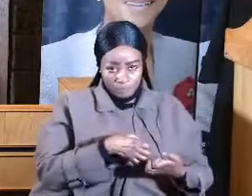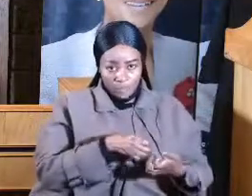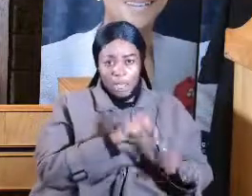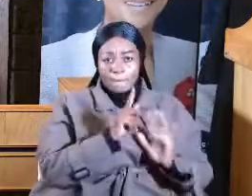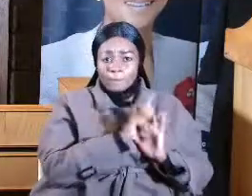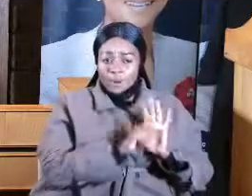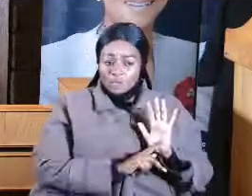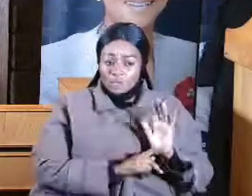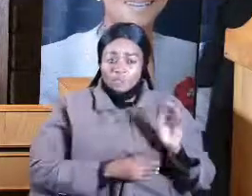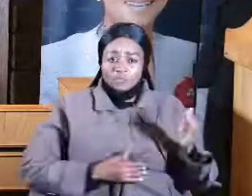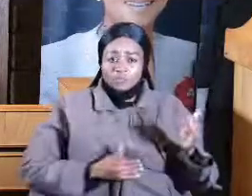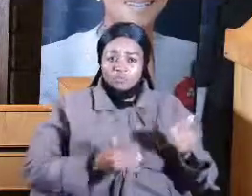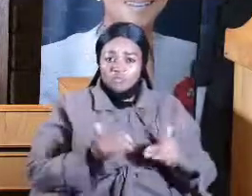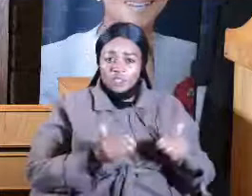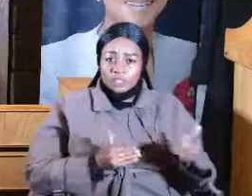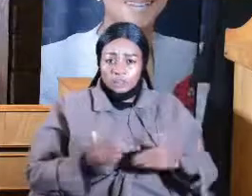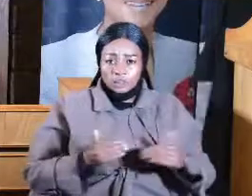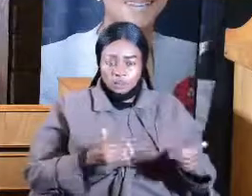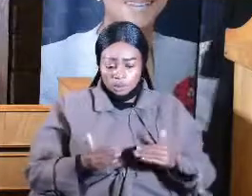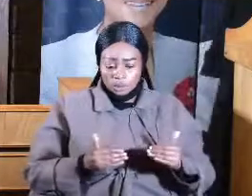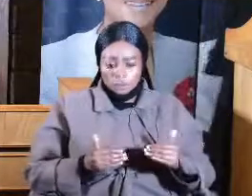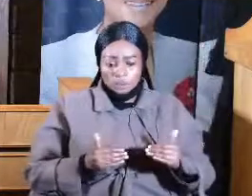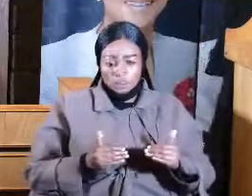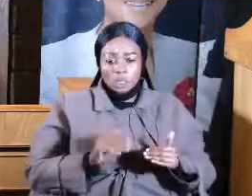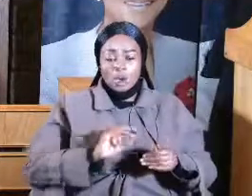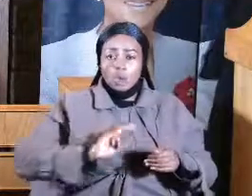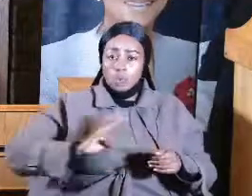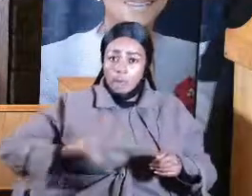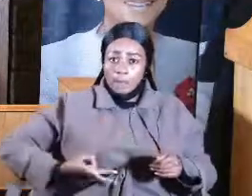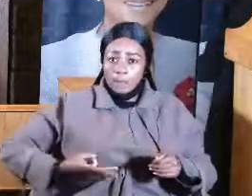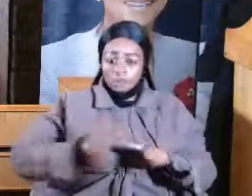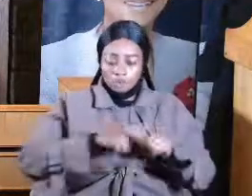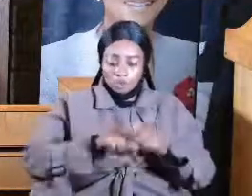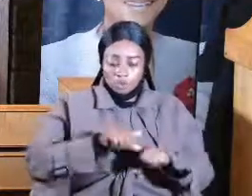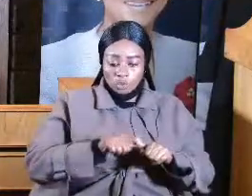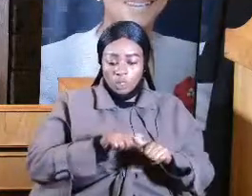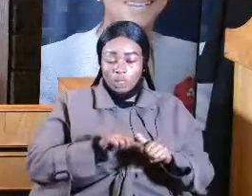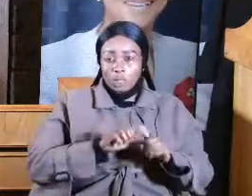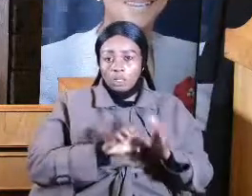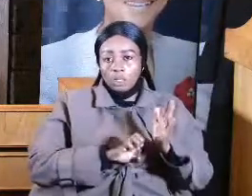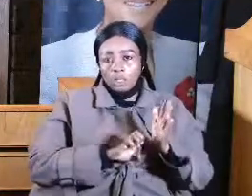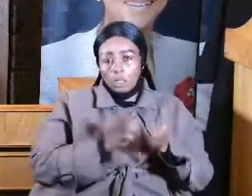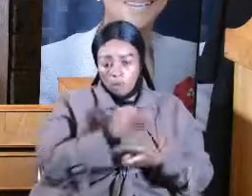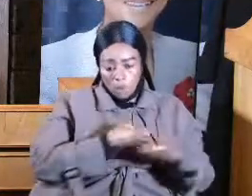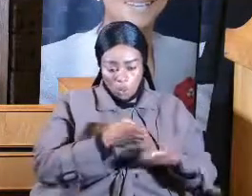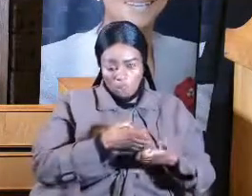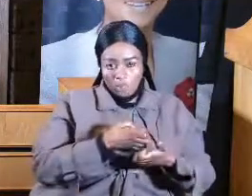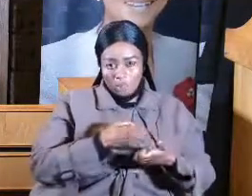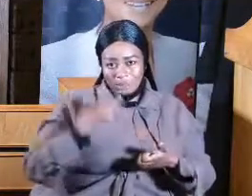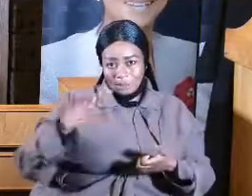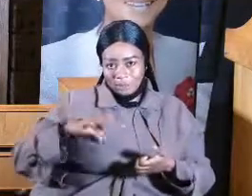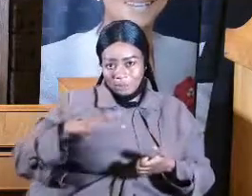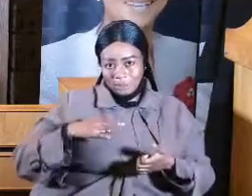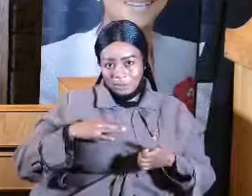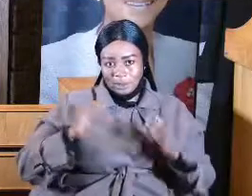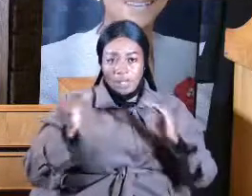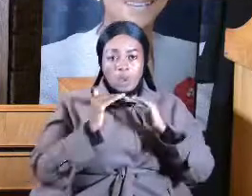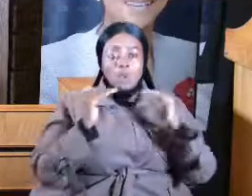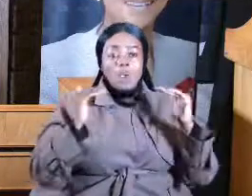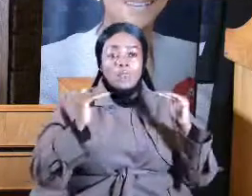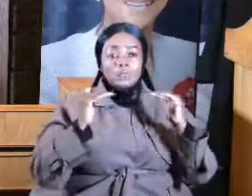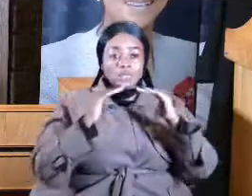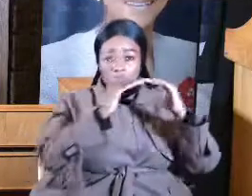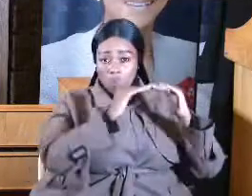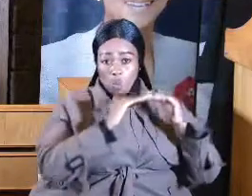to facilitate and promote the attainment of women's socioeconomic empowerment and gender equality. We normally